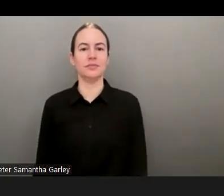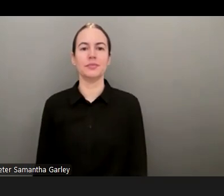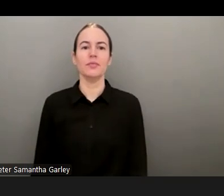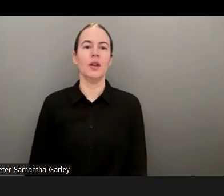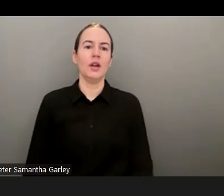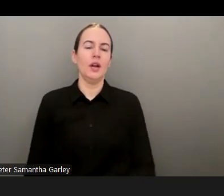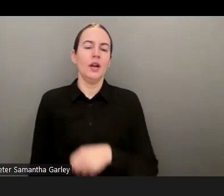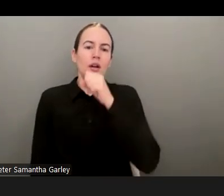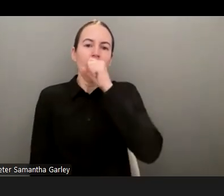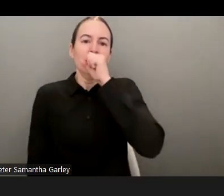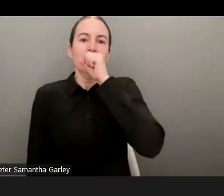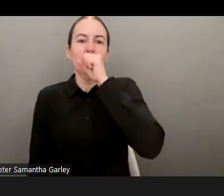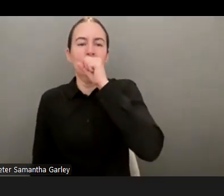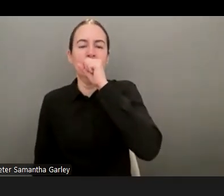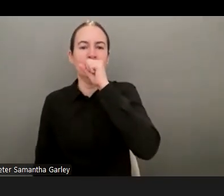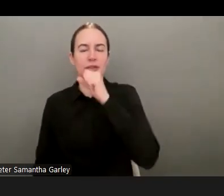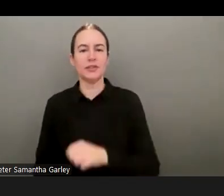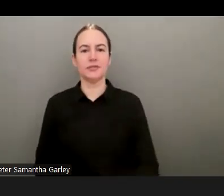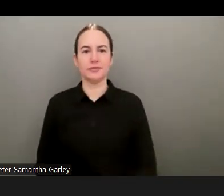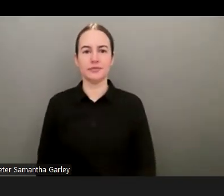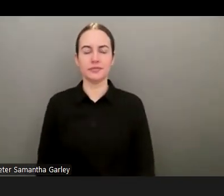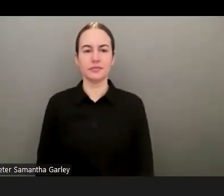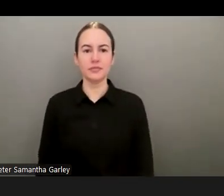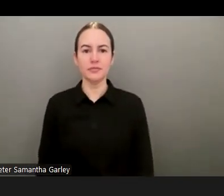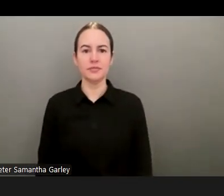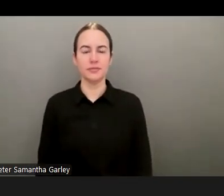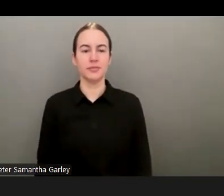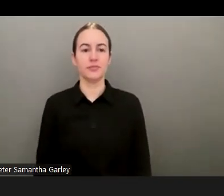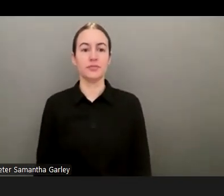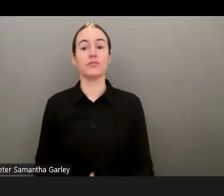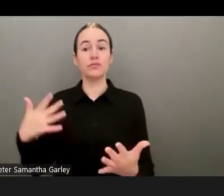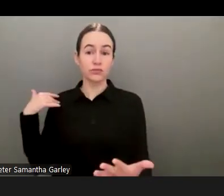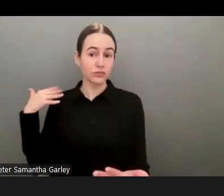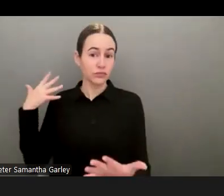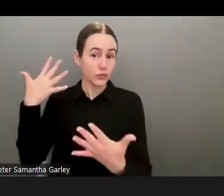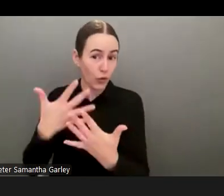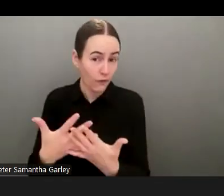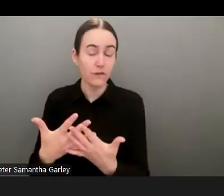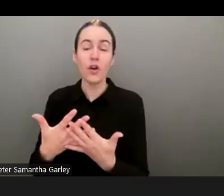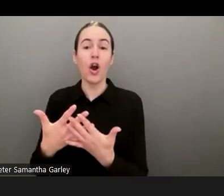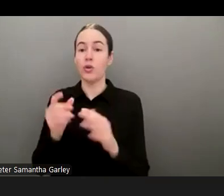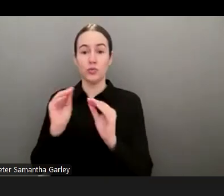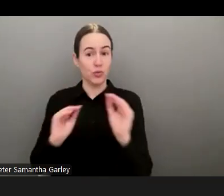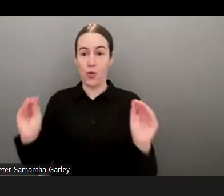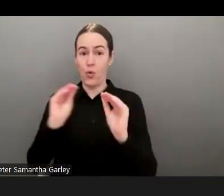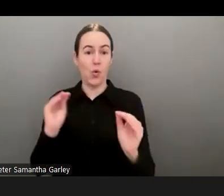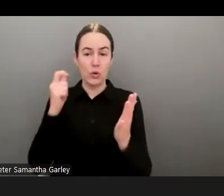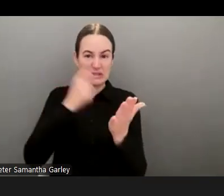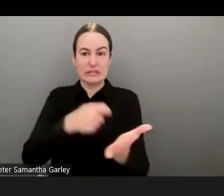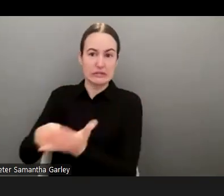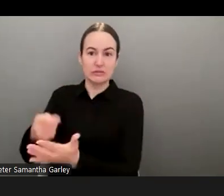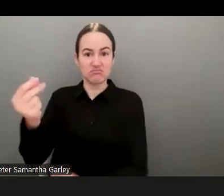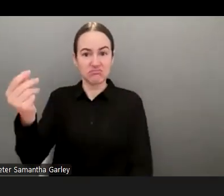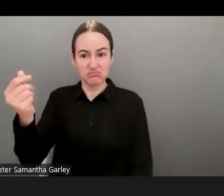but so far we haven't had need to to impose any conditional fines. At least with VAD,